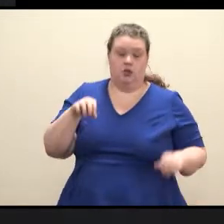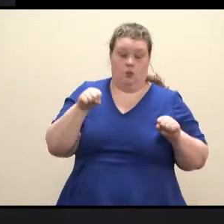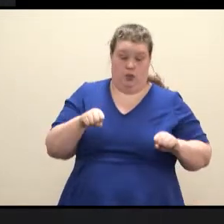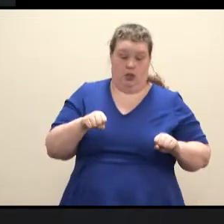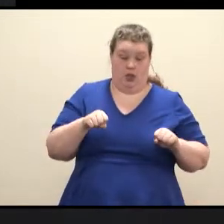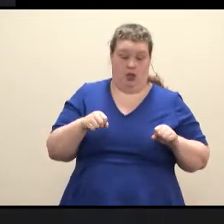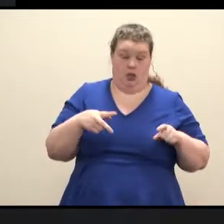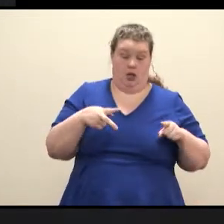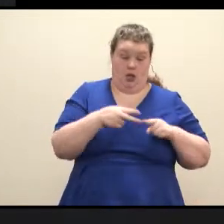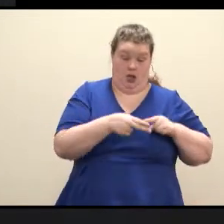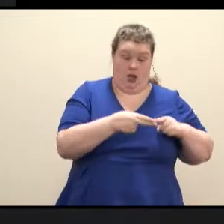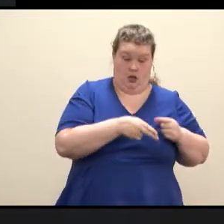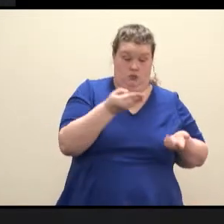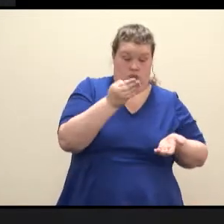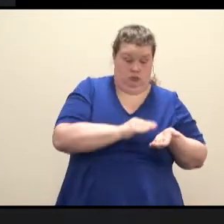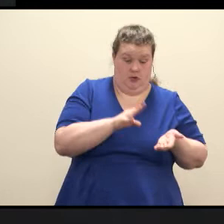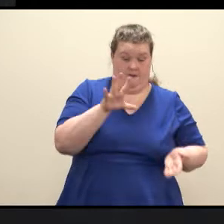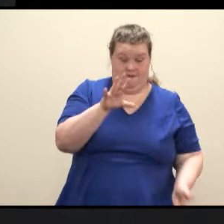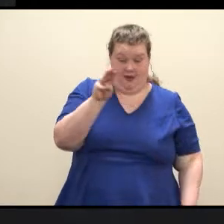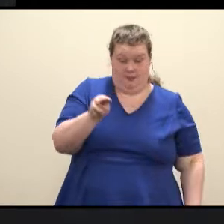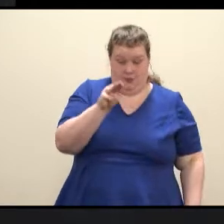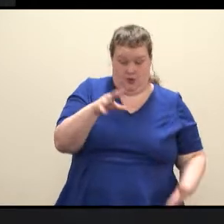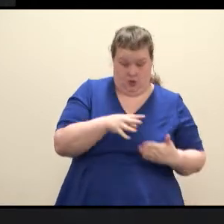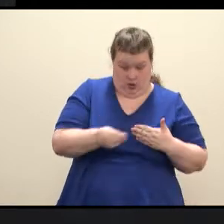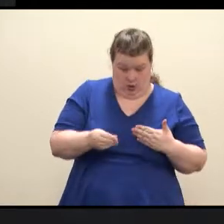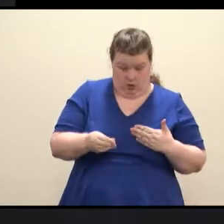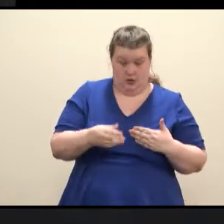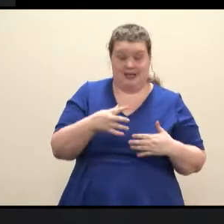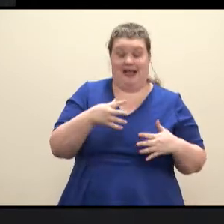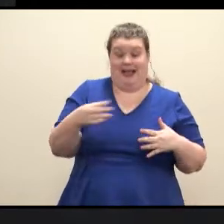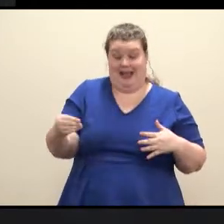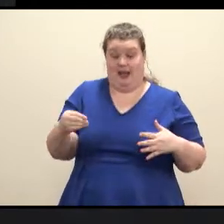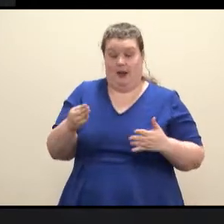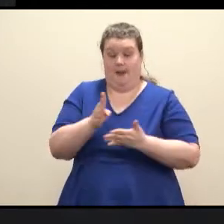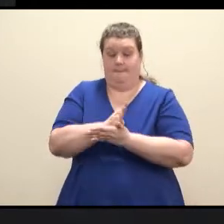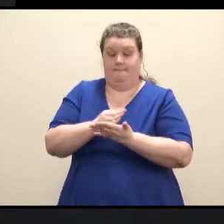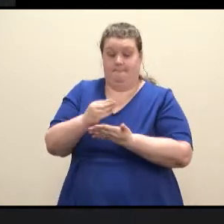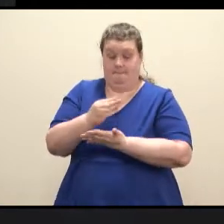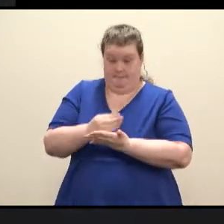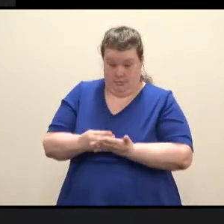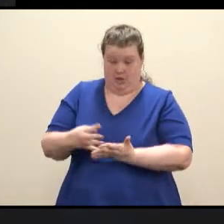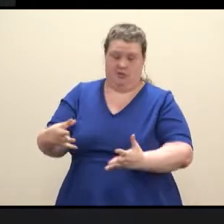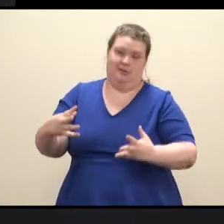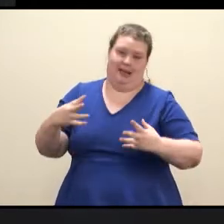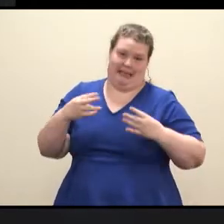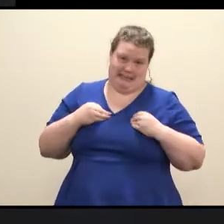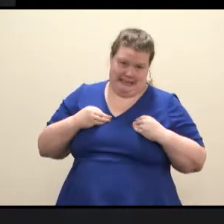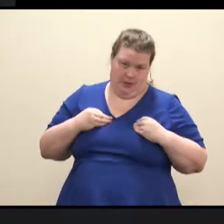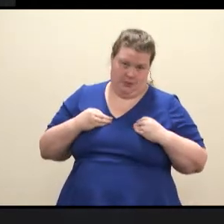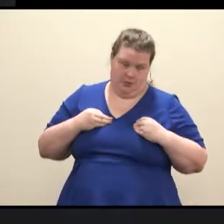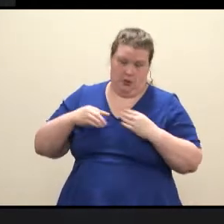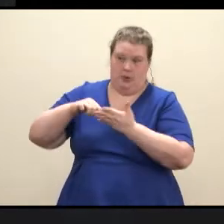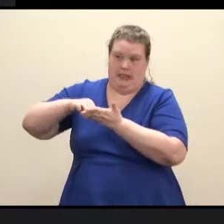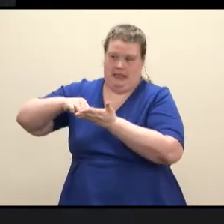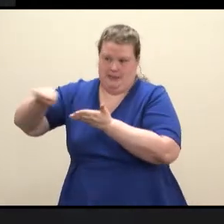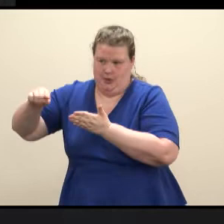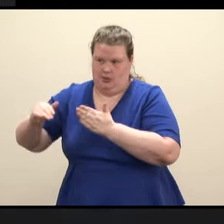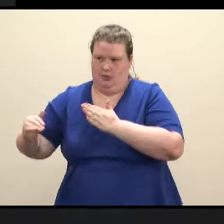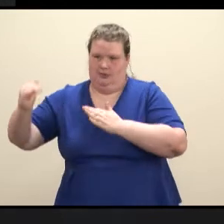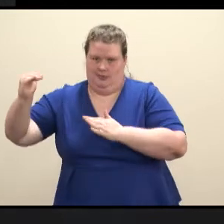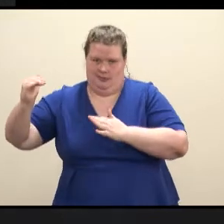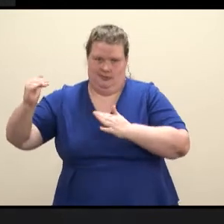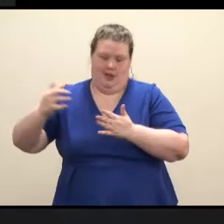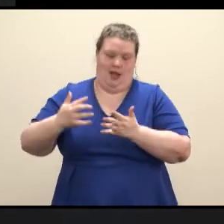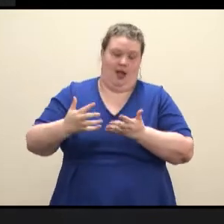million, and then we'll probably adopt a budget where the expenditures exceed the revenues and utilize some of our unassigned